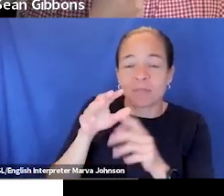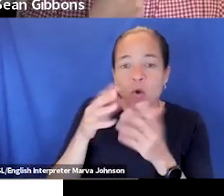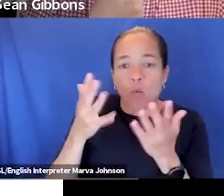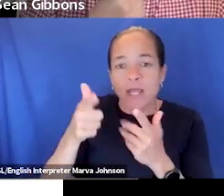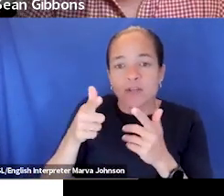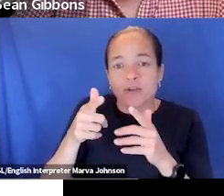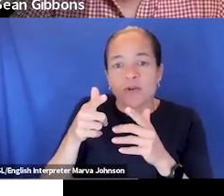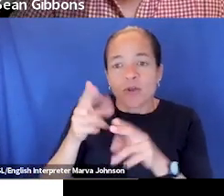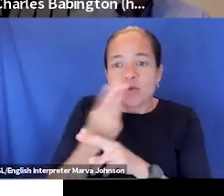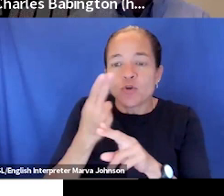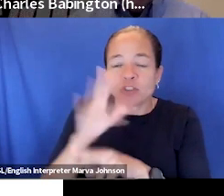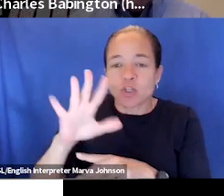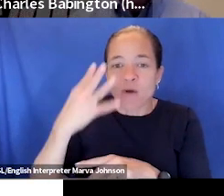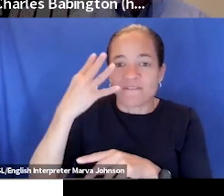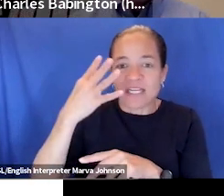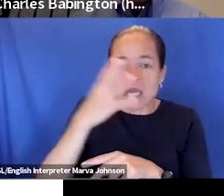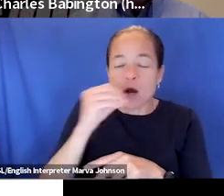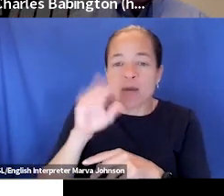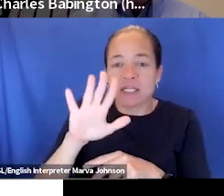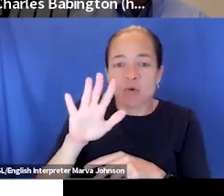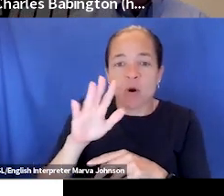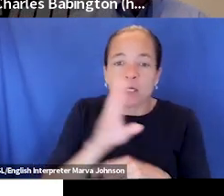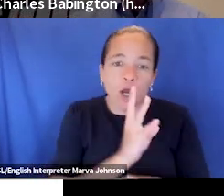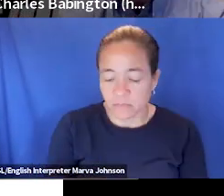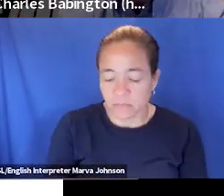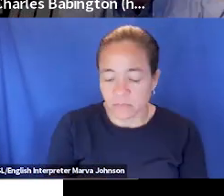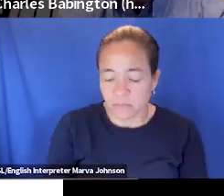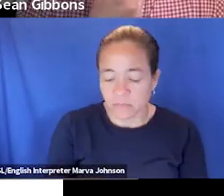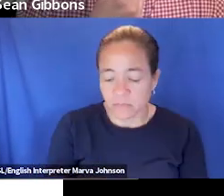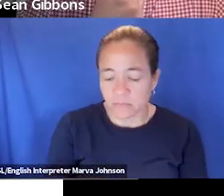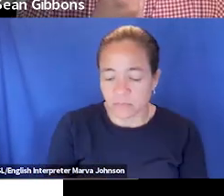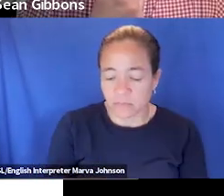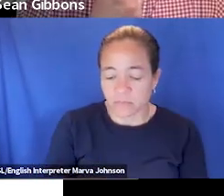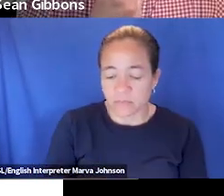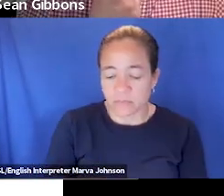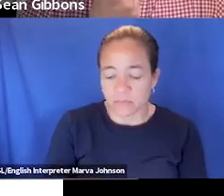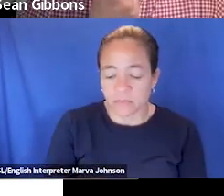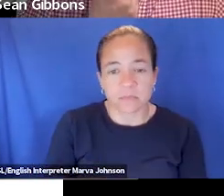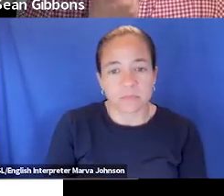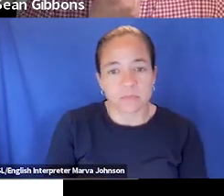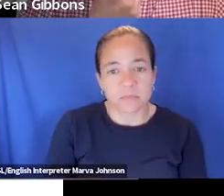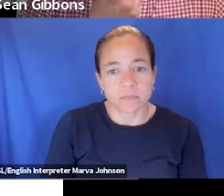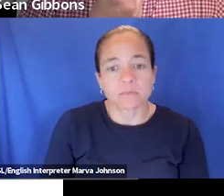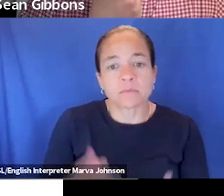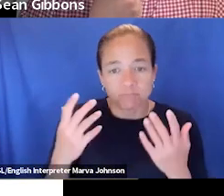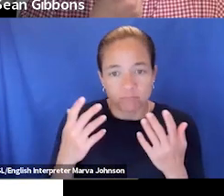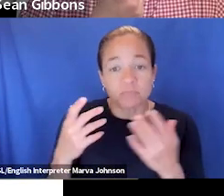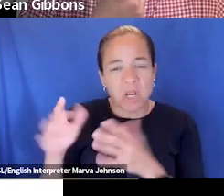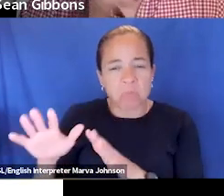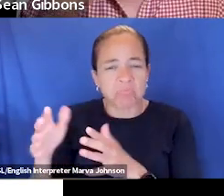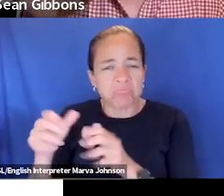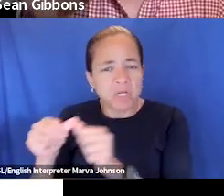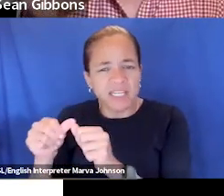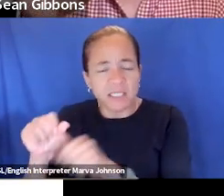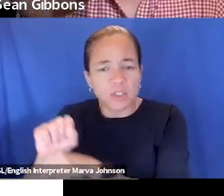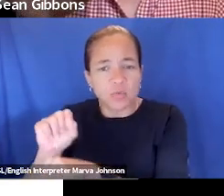and I would love that. See how they did. All right, gang. Chuck, while folks are working on this, a question came through that's maybe worth bringing back to you